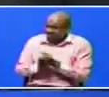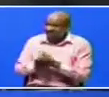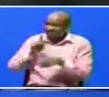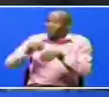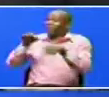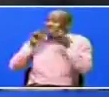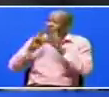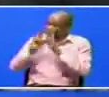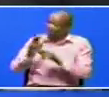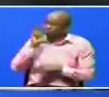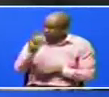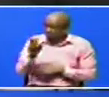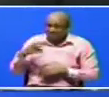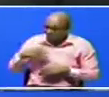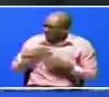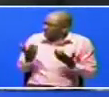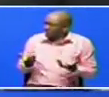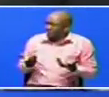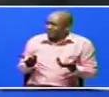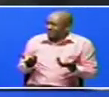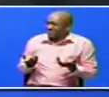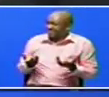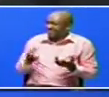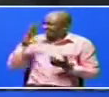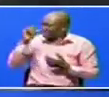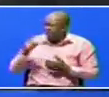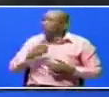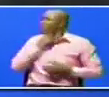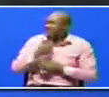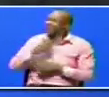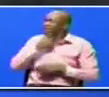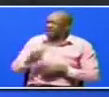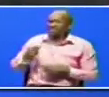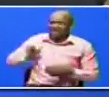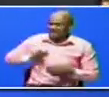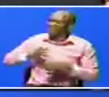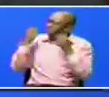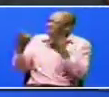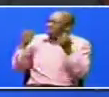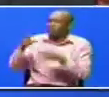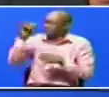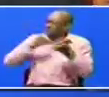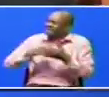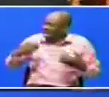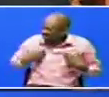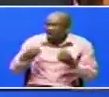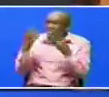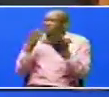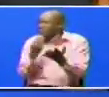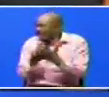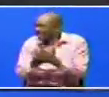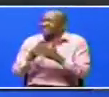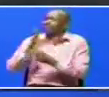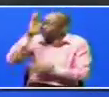waiting for the results, there was a fascination with the CEO and his looks and whether he's married and how much money tall is